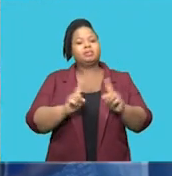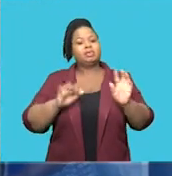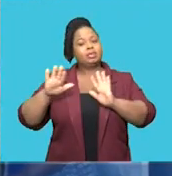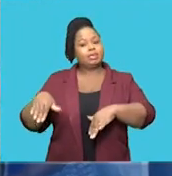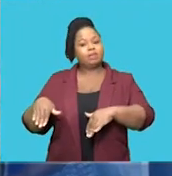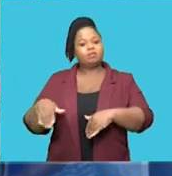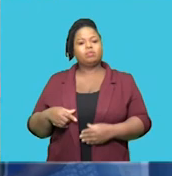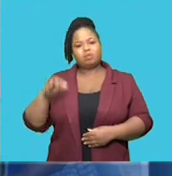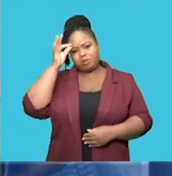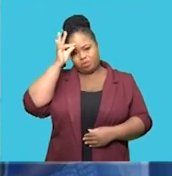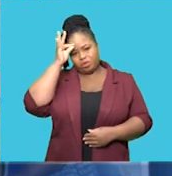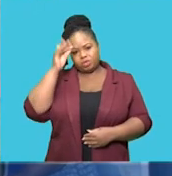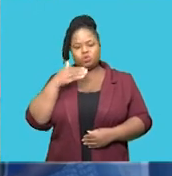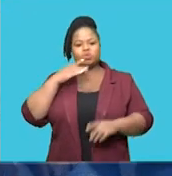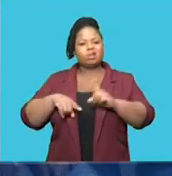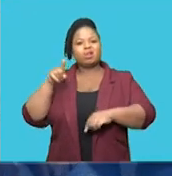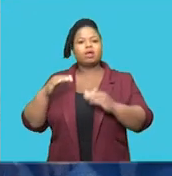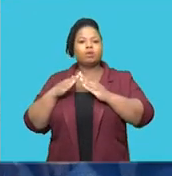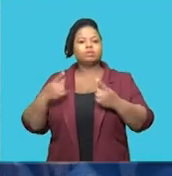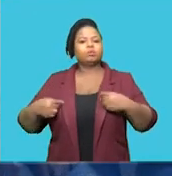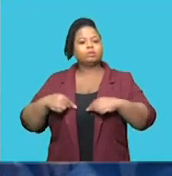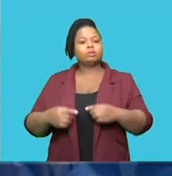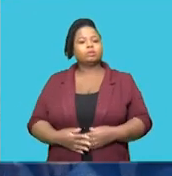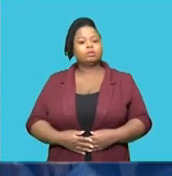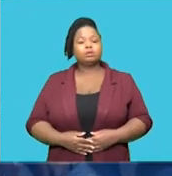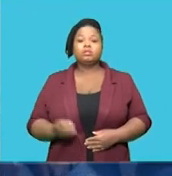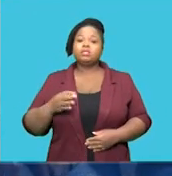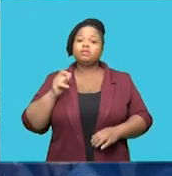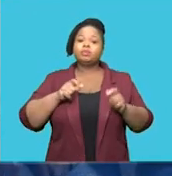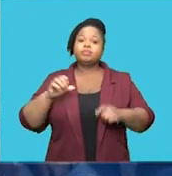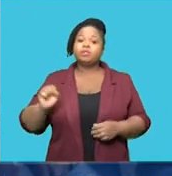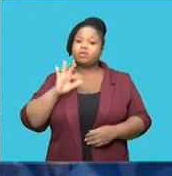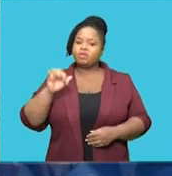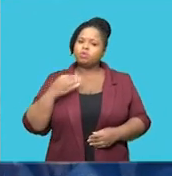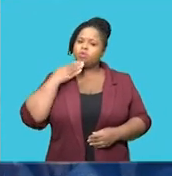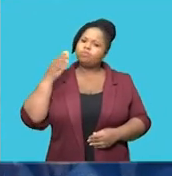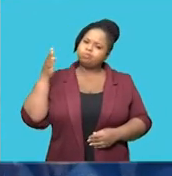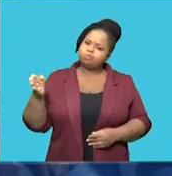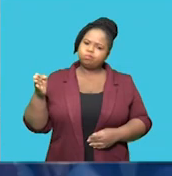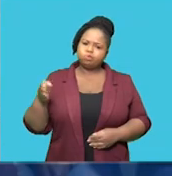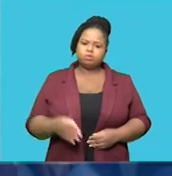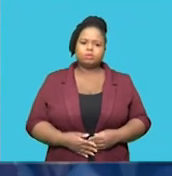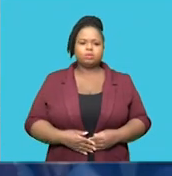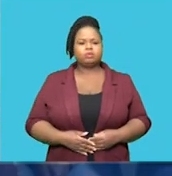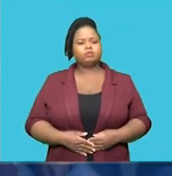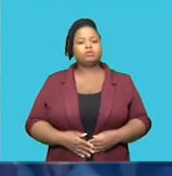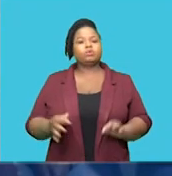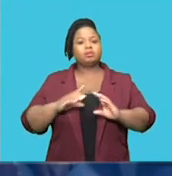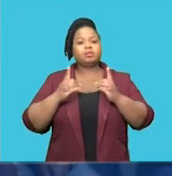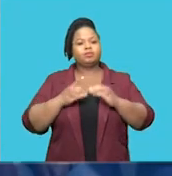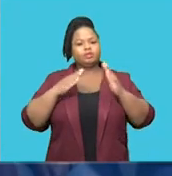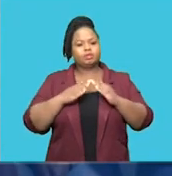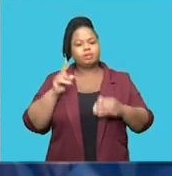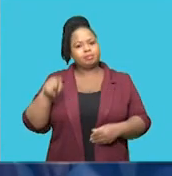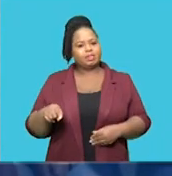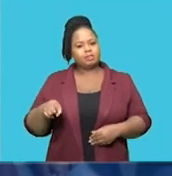ngishiye amaphosa akhahlela izindlu zethu. If there are South Africans there, a human settlement might find a place